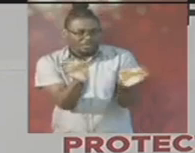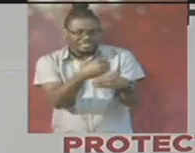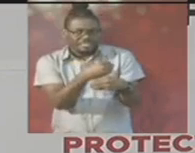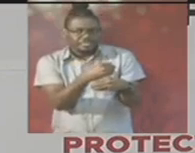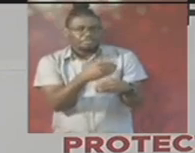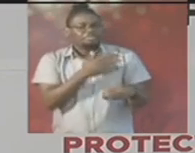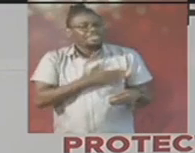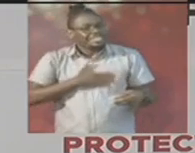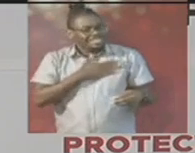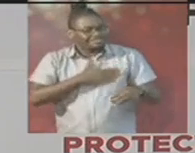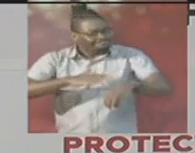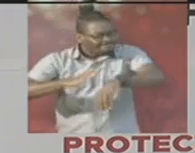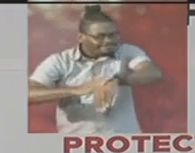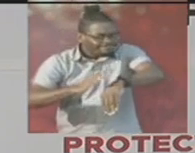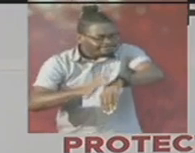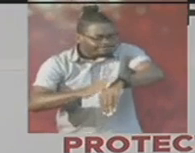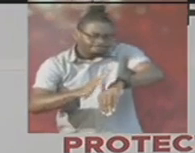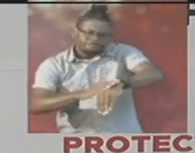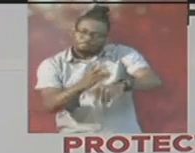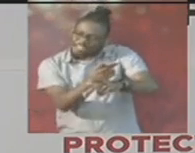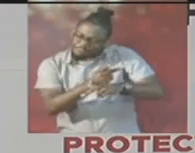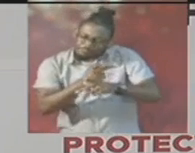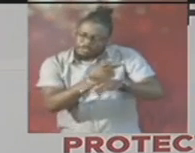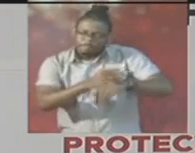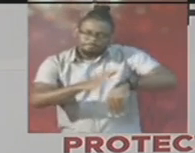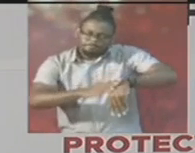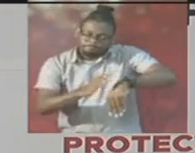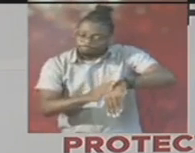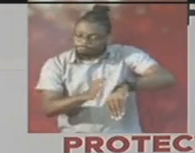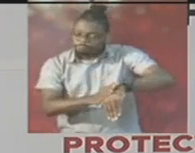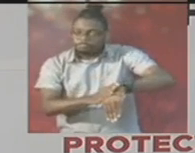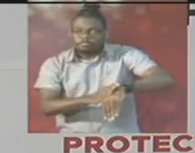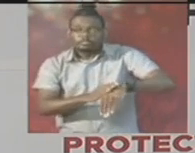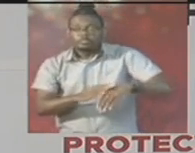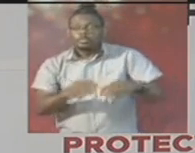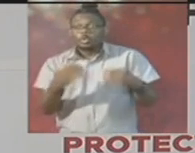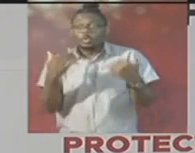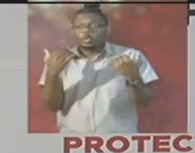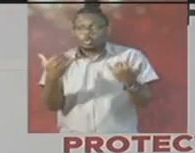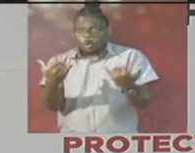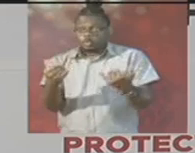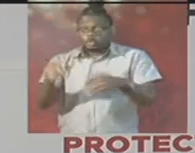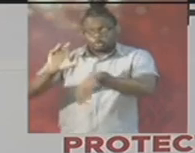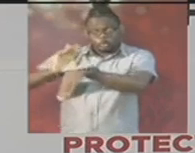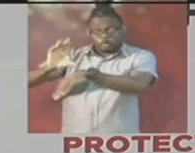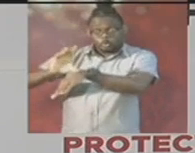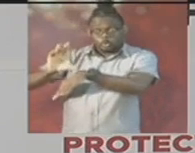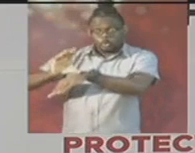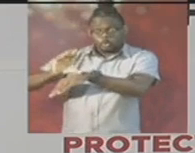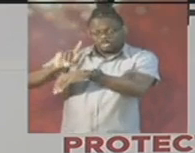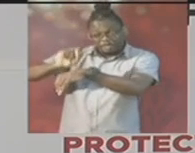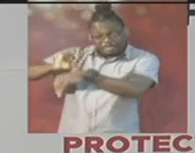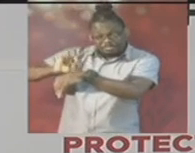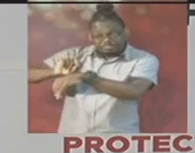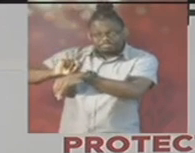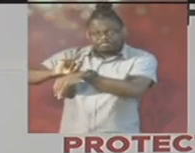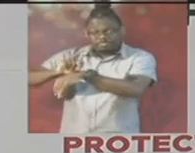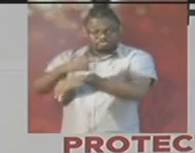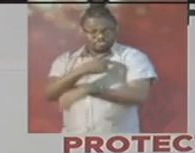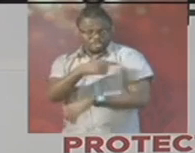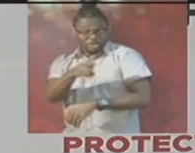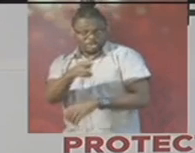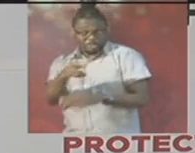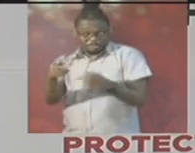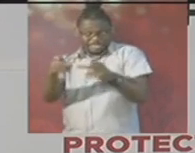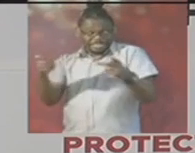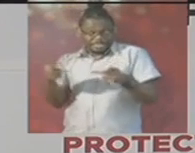been. Also, places of worship, which we know from empirical data